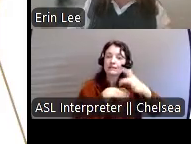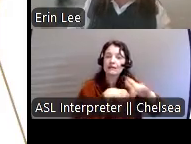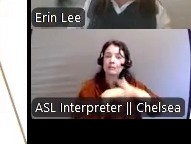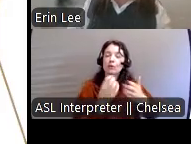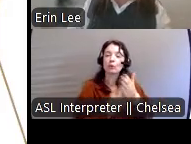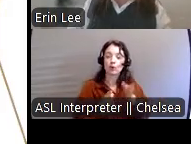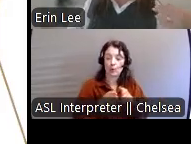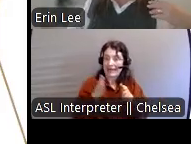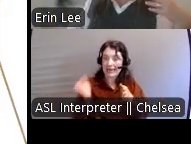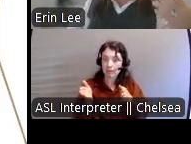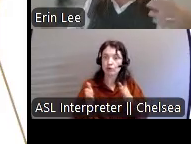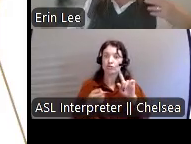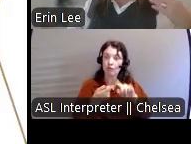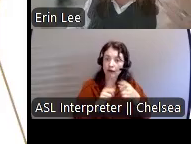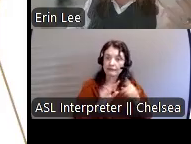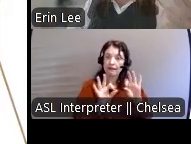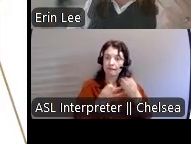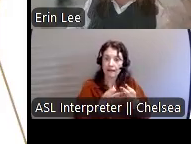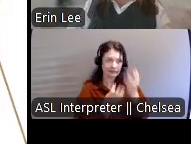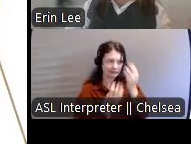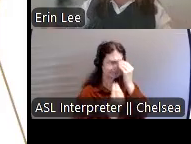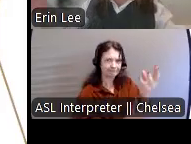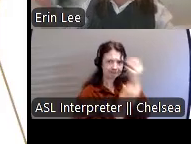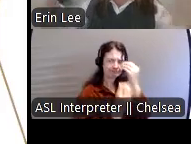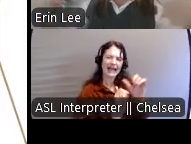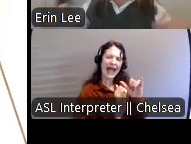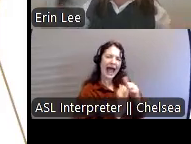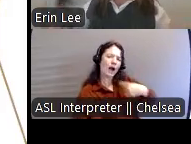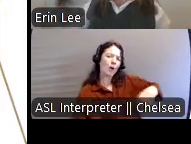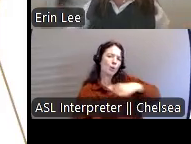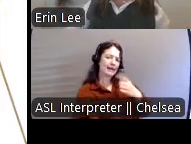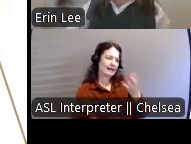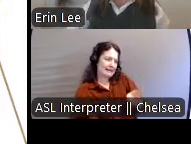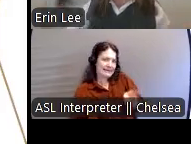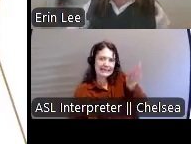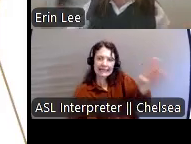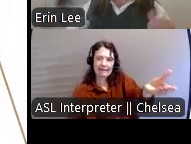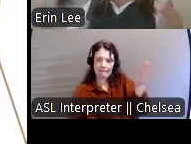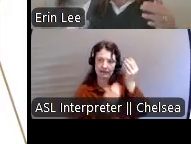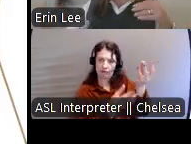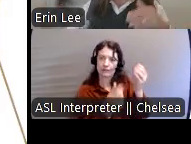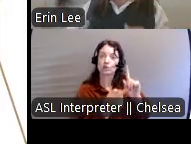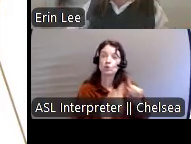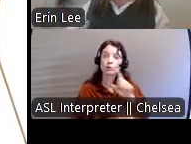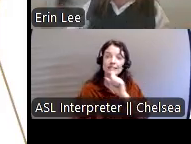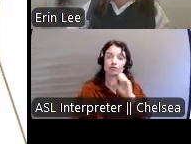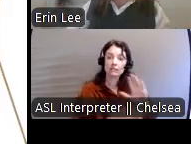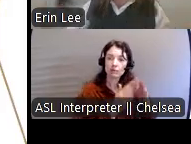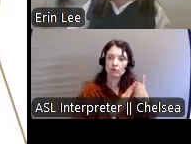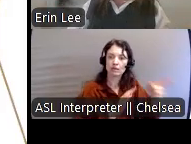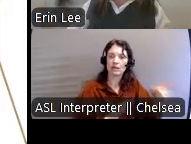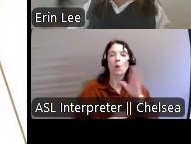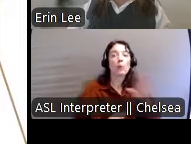family. Really thinking about how do we share that information in ways that our aging community can respect and